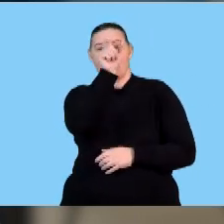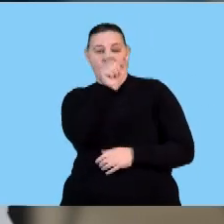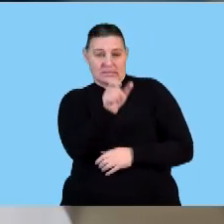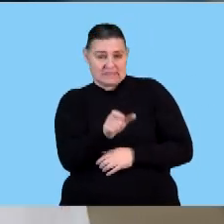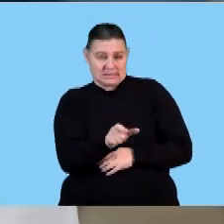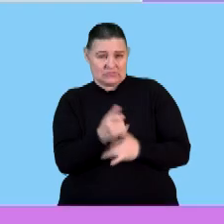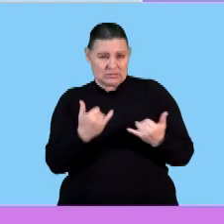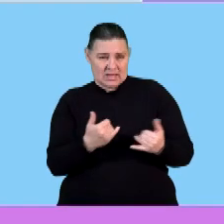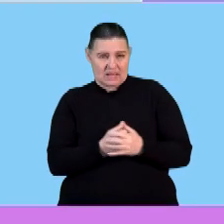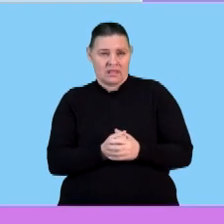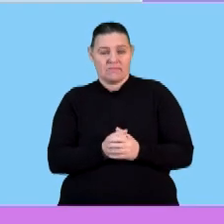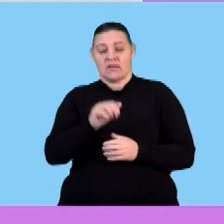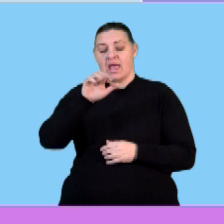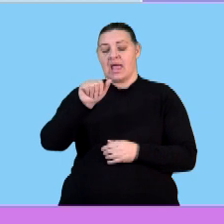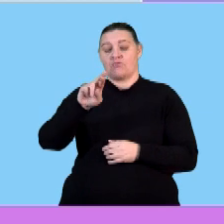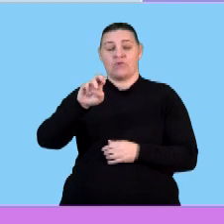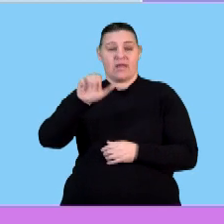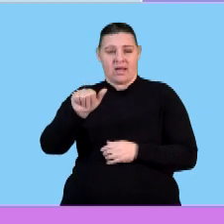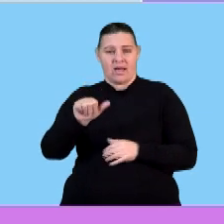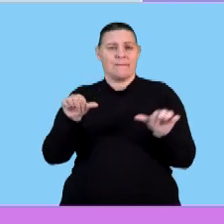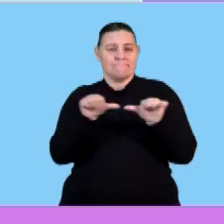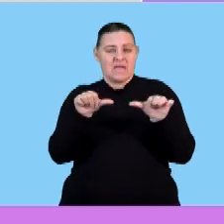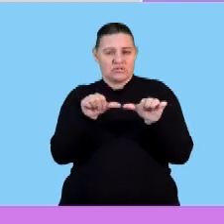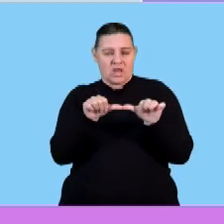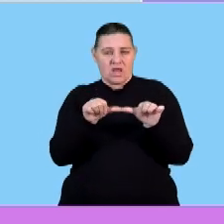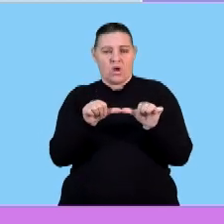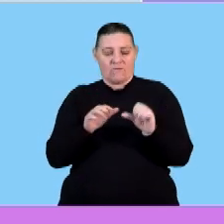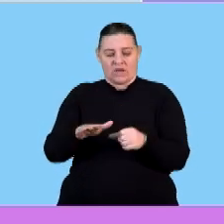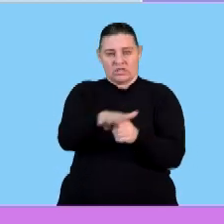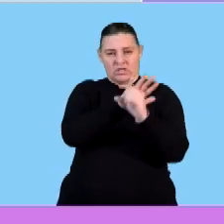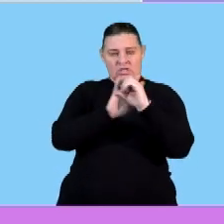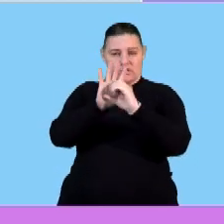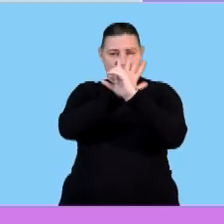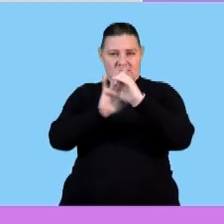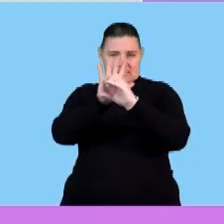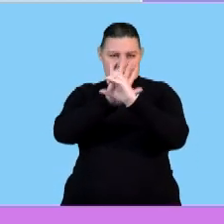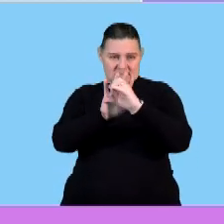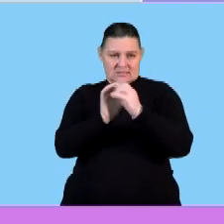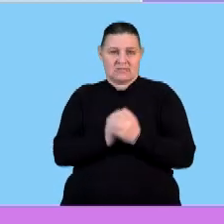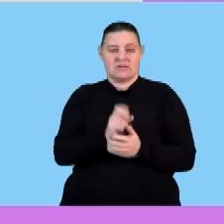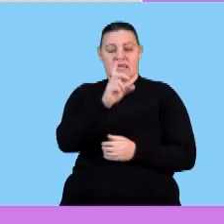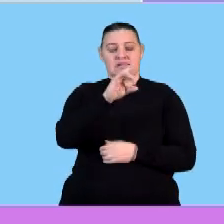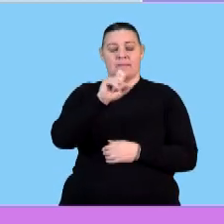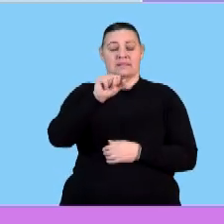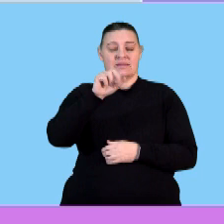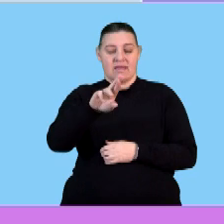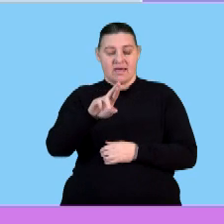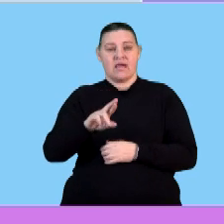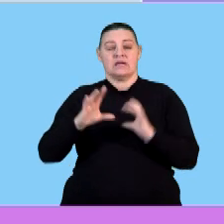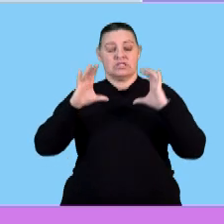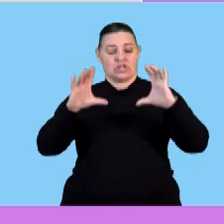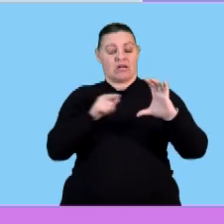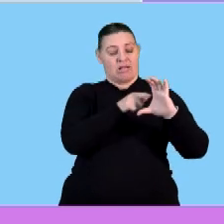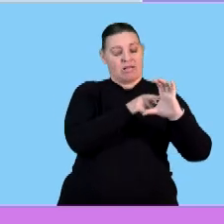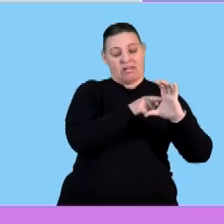looking at today, we'll come across area, which is the measurement of a surface. Right. The diameter, a